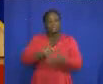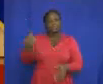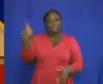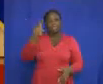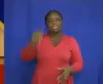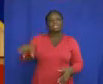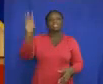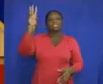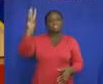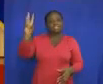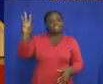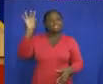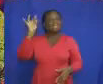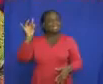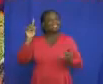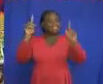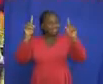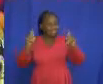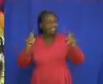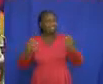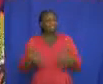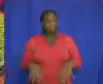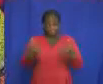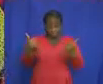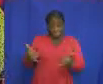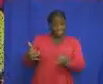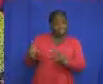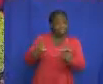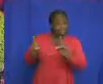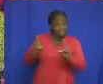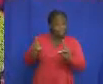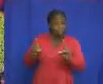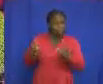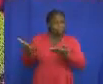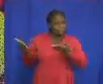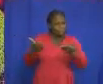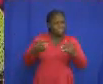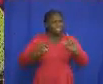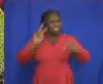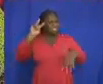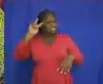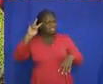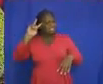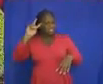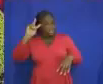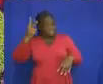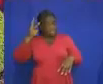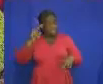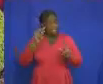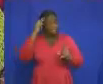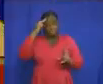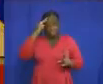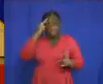1,121,168 COVID tests. This development brings me to the second reason for tonight's